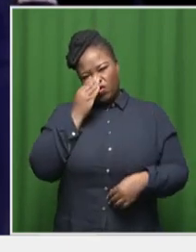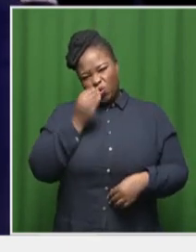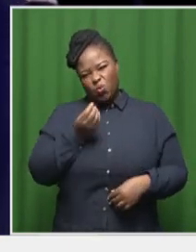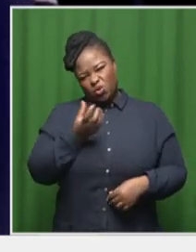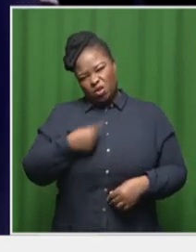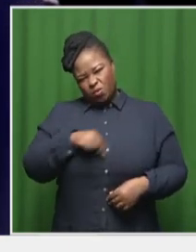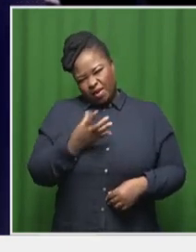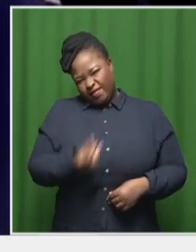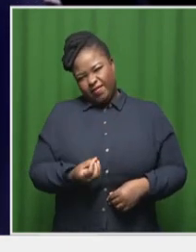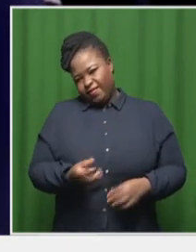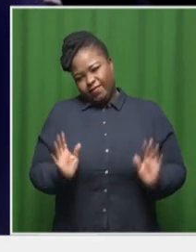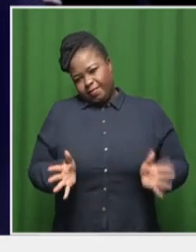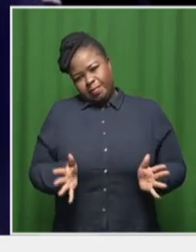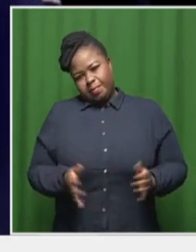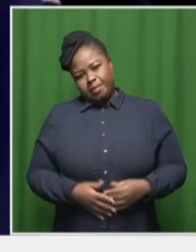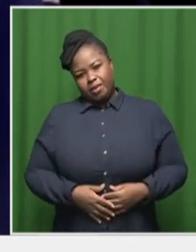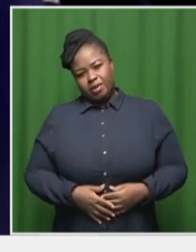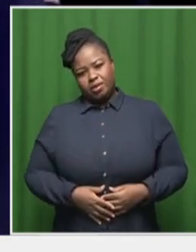It's not,